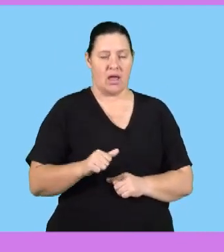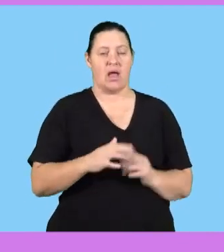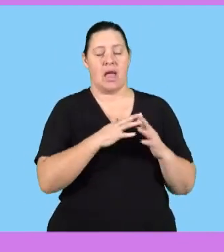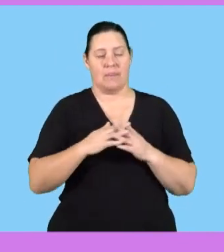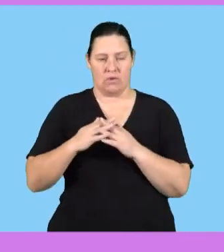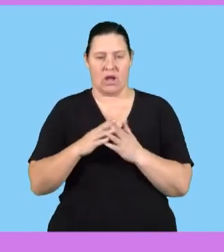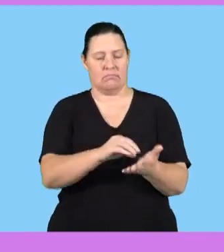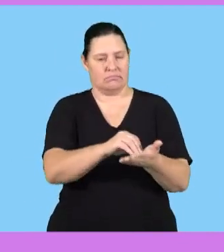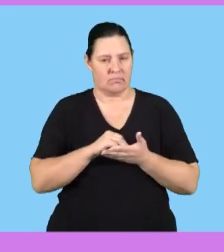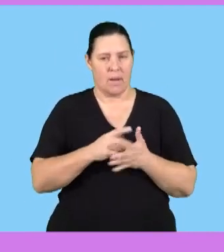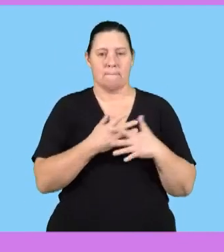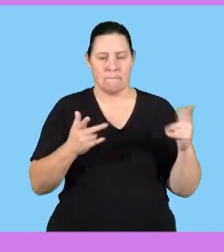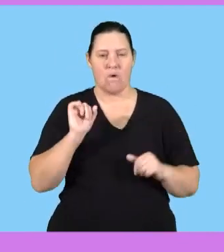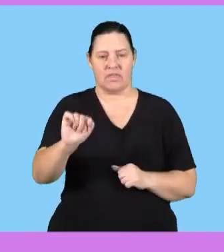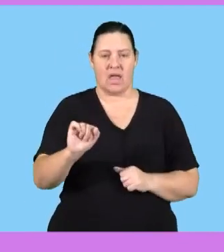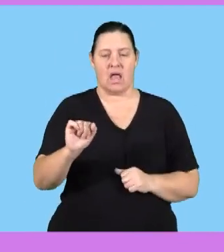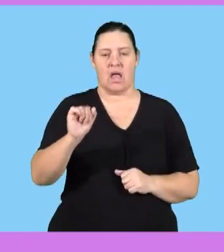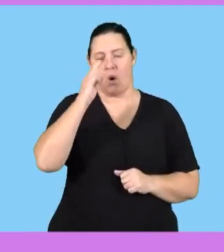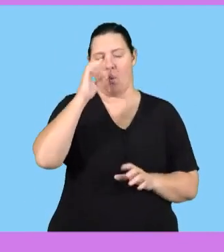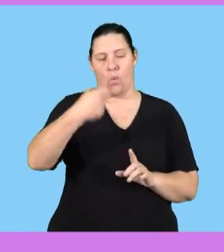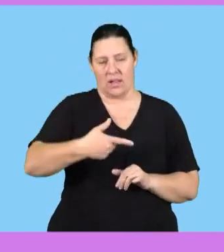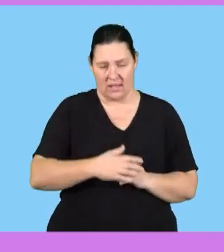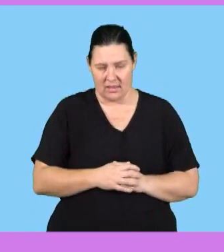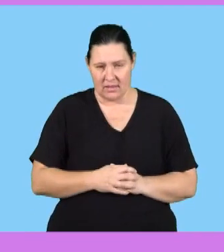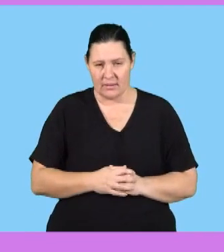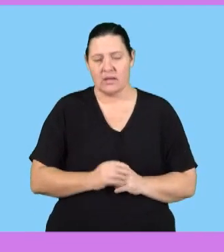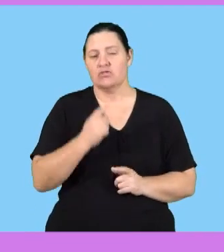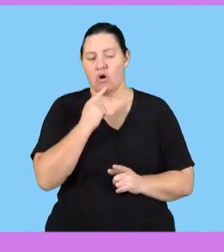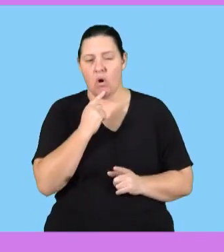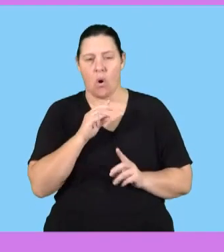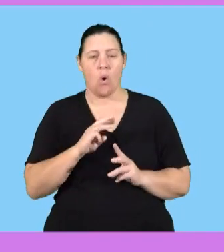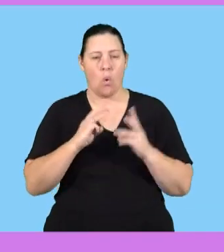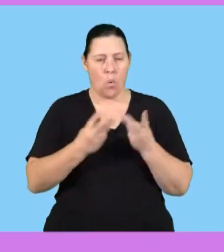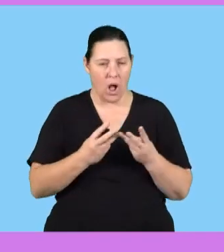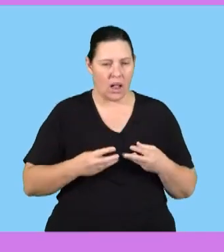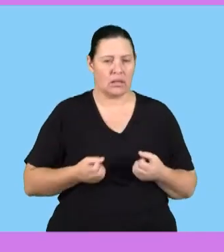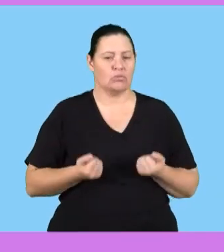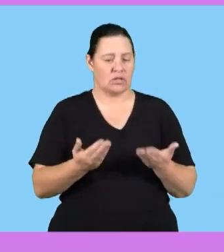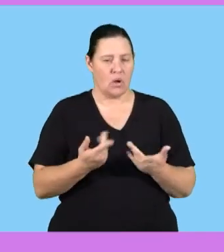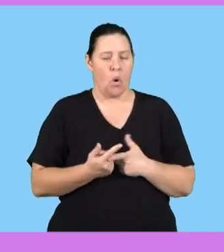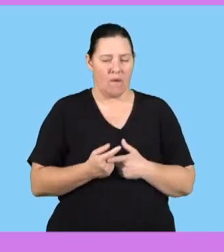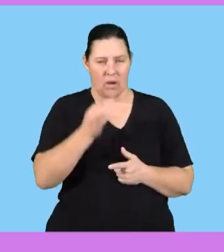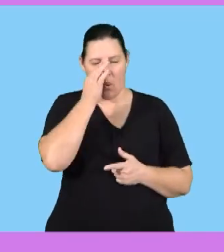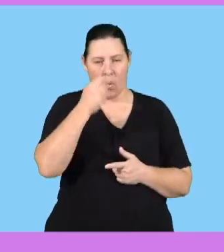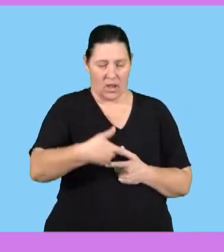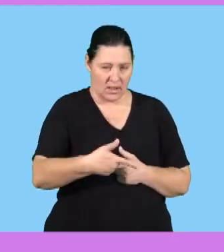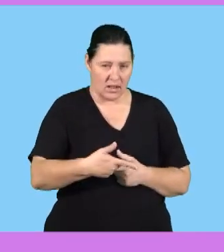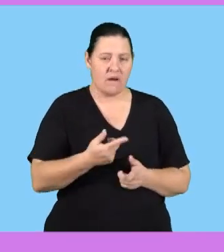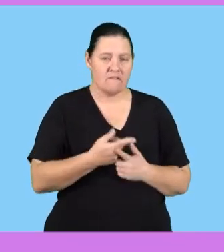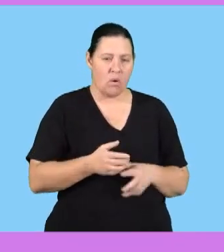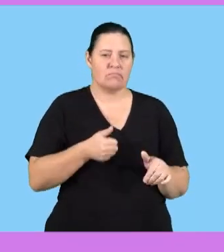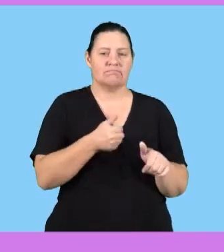and the USA import most of their crude oil. The bar graph shows the world production and consumption of crude